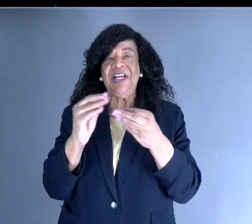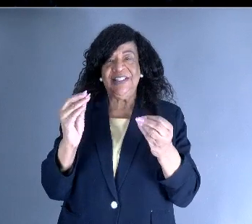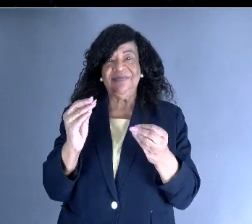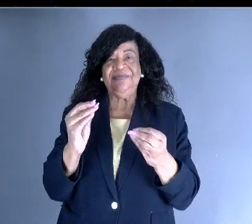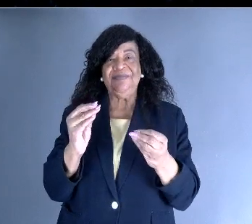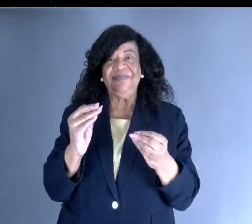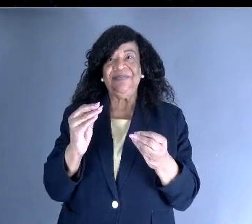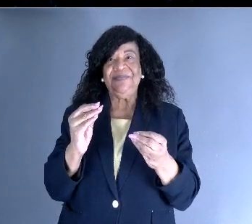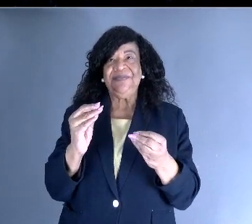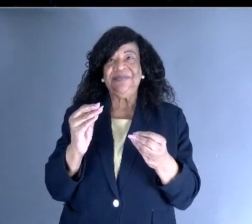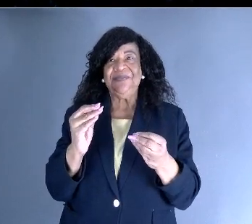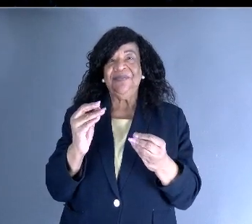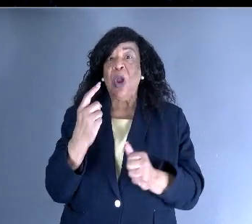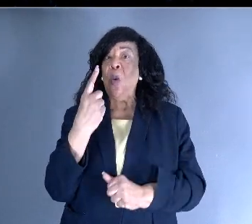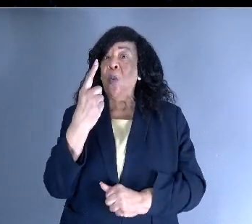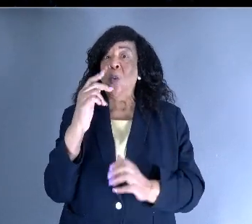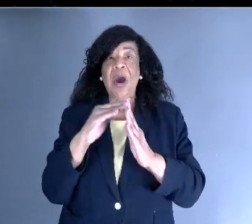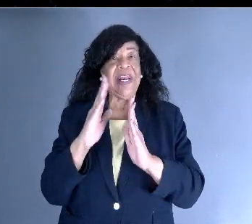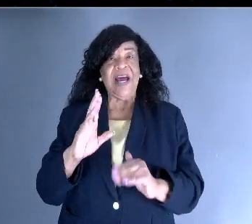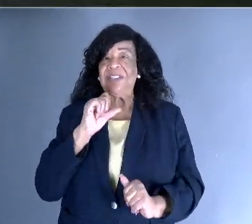one house is not enough